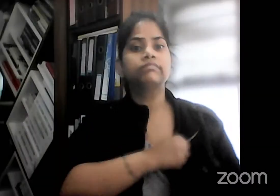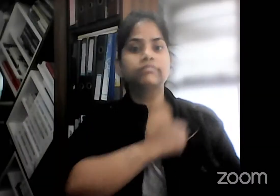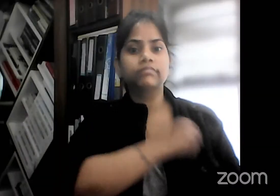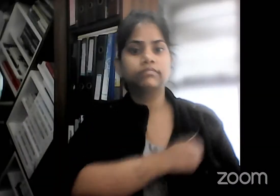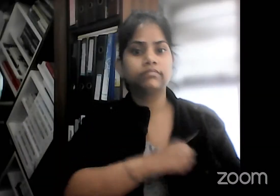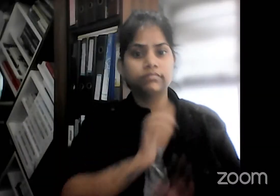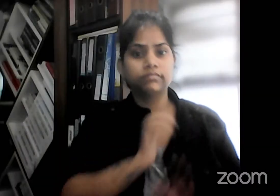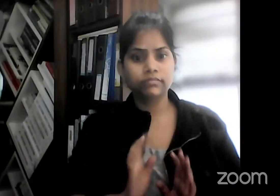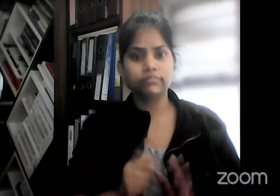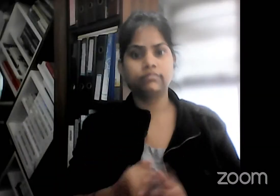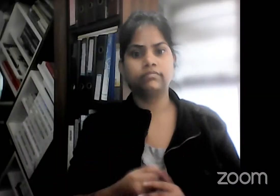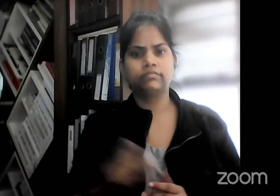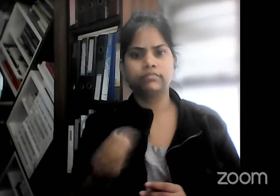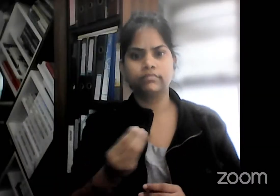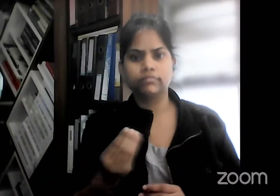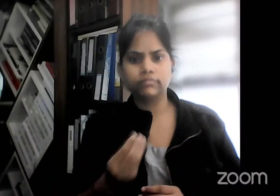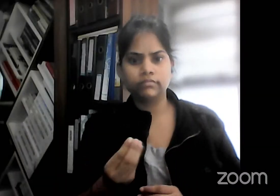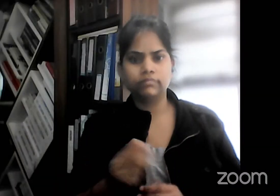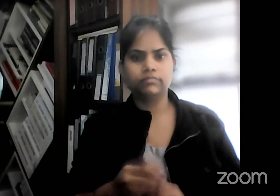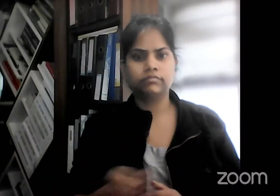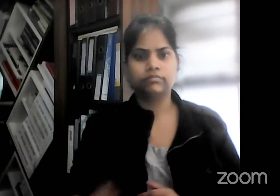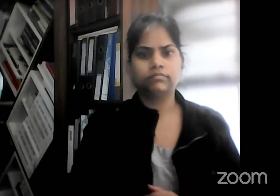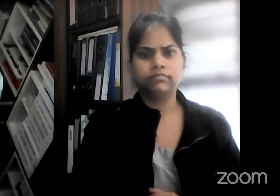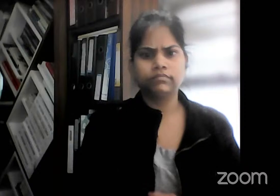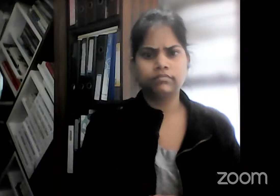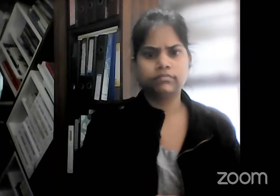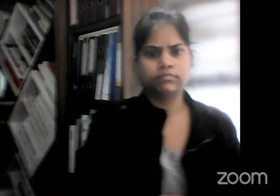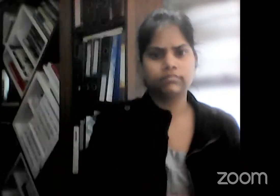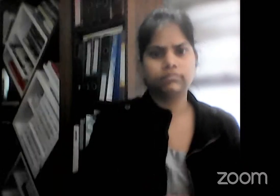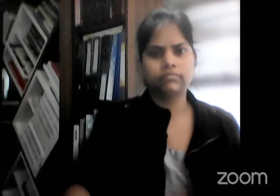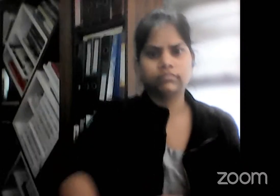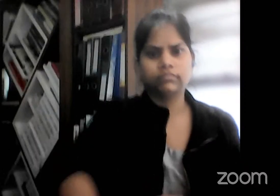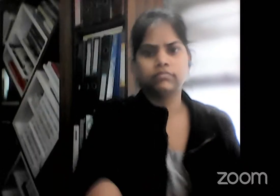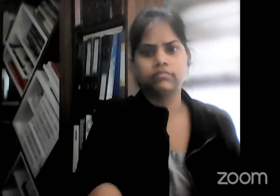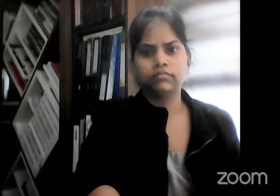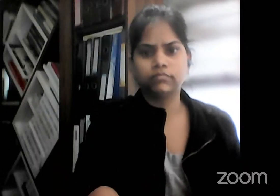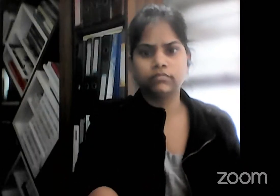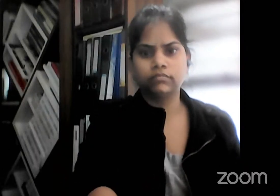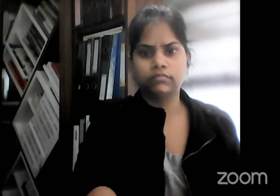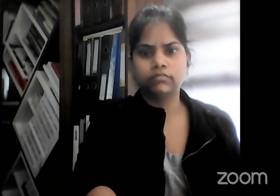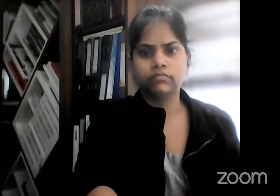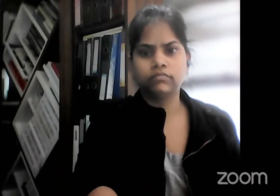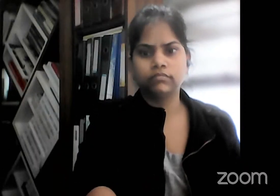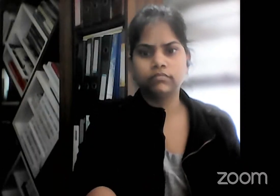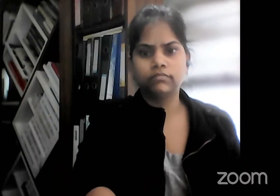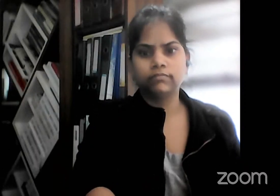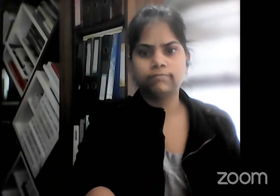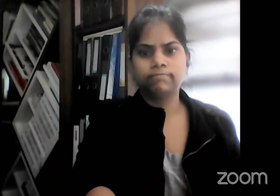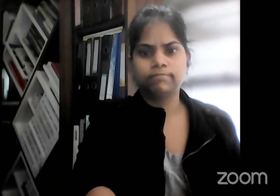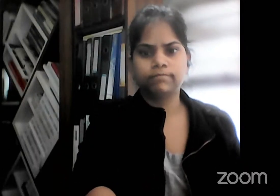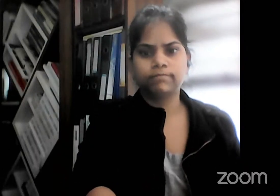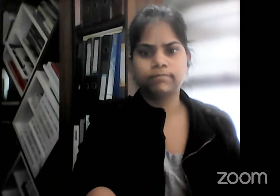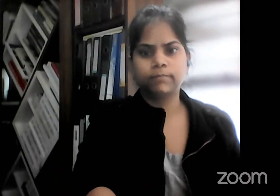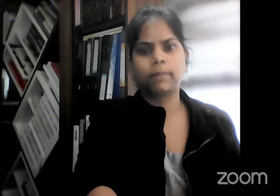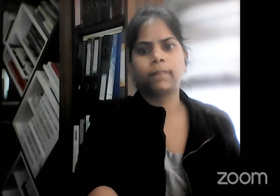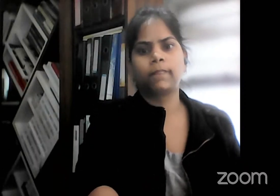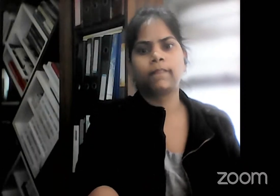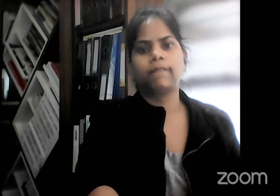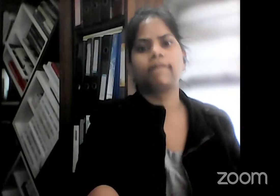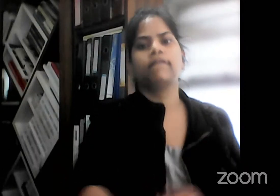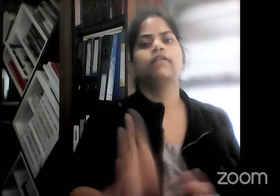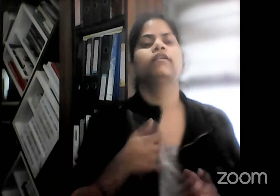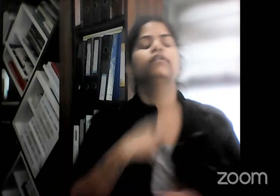accept a couple of things that the host has done, and that took some time. Recording accepted and all of that. So fine. Sorry for